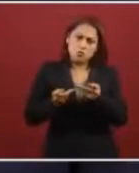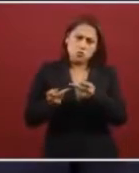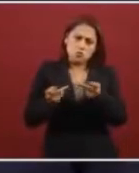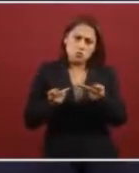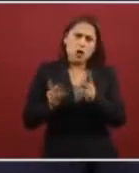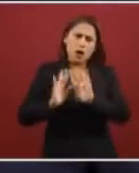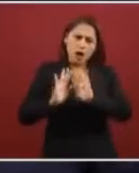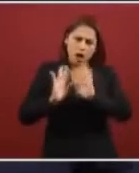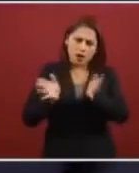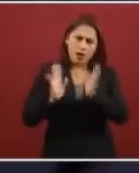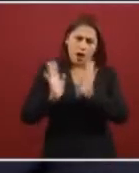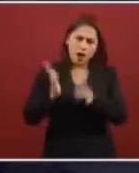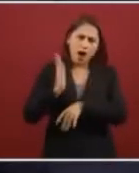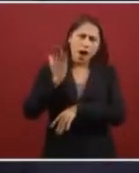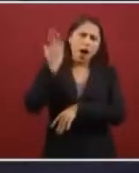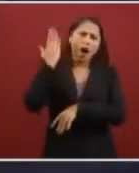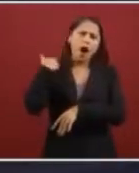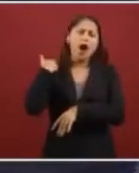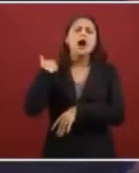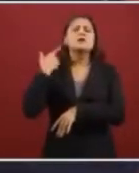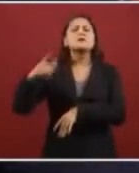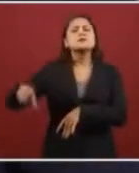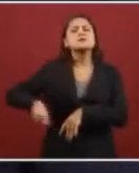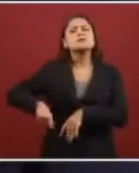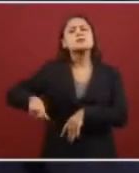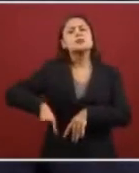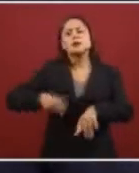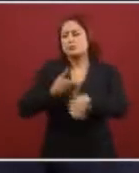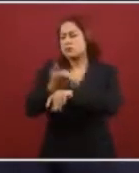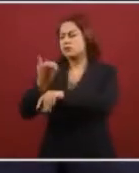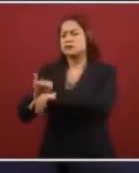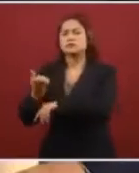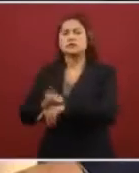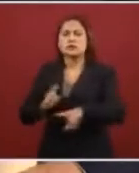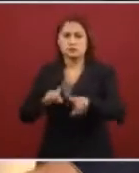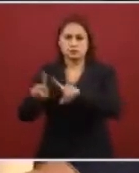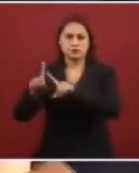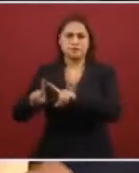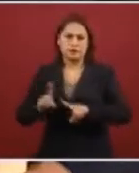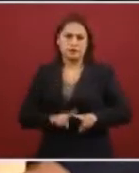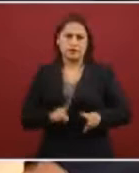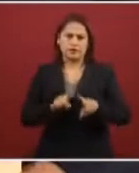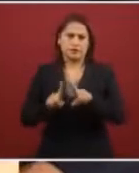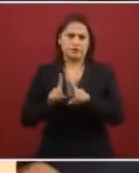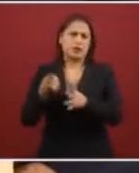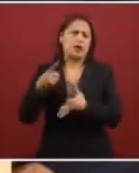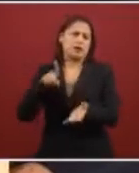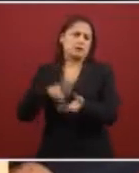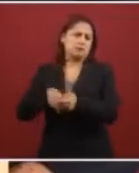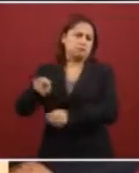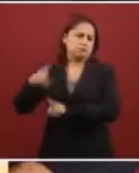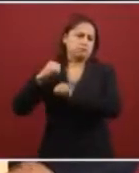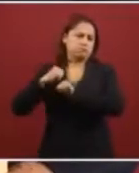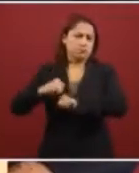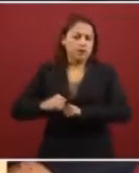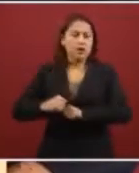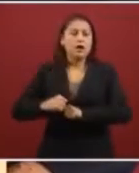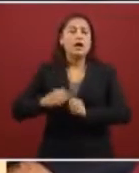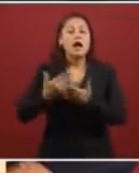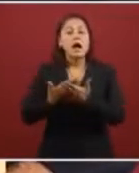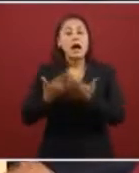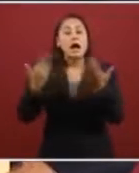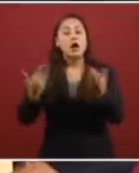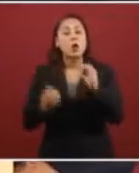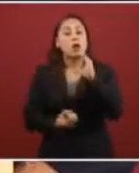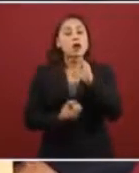Even though it was already being taken por primera vez by the government desde la federación. It's now being taken care of the federal government. Con el propósito de